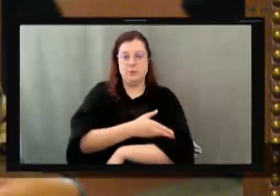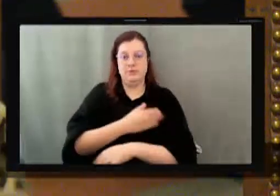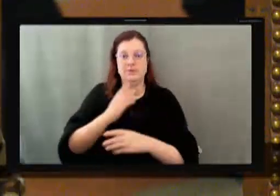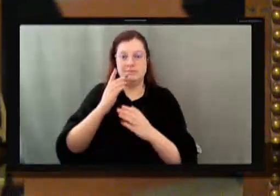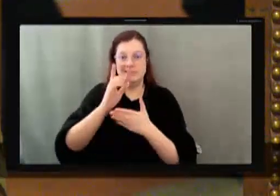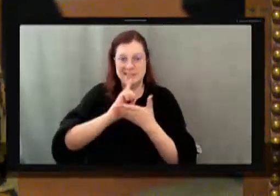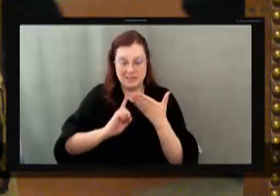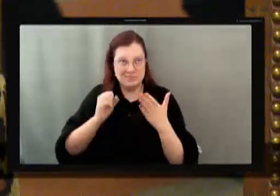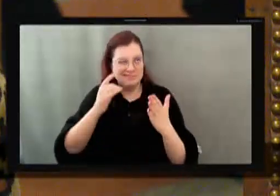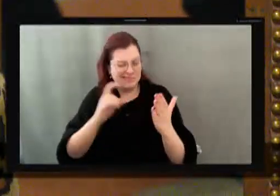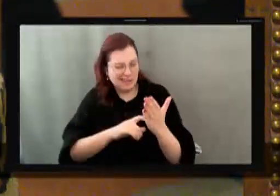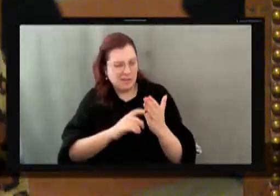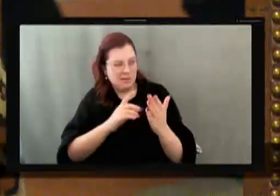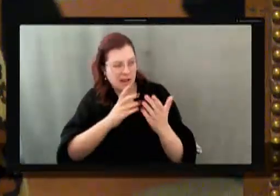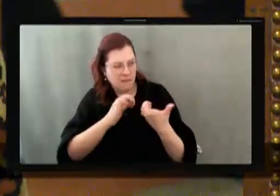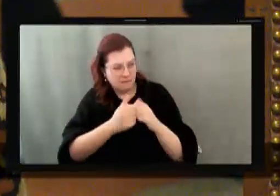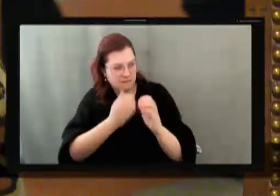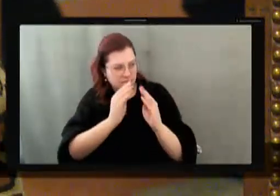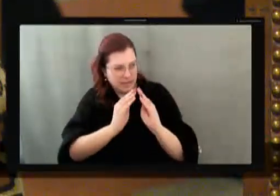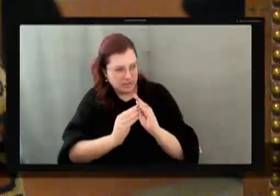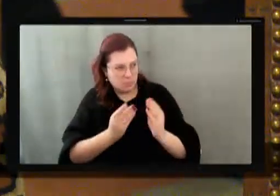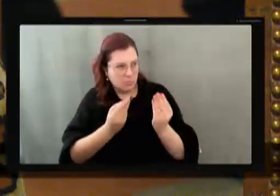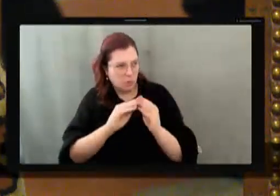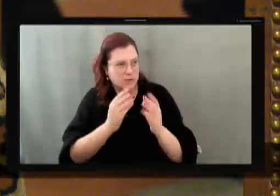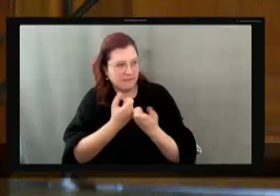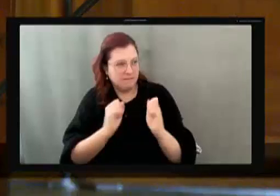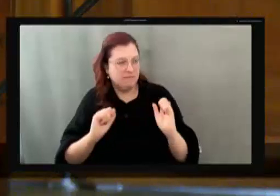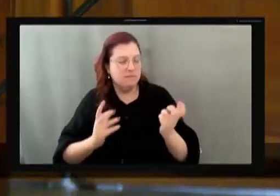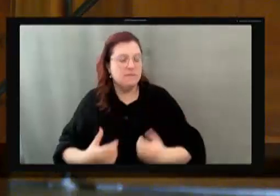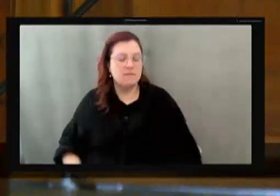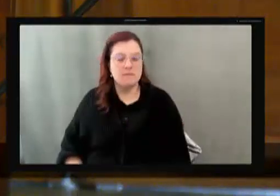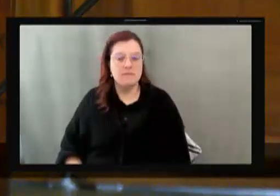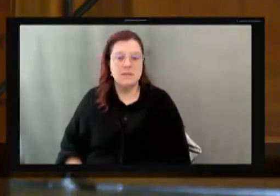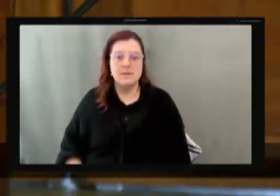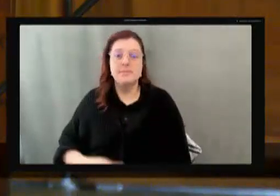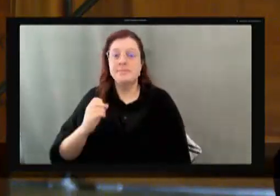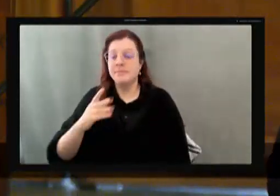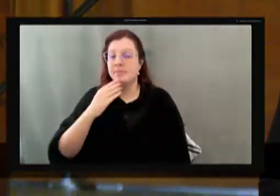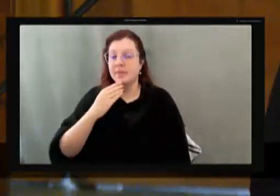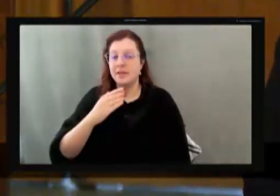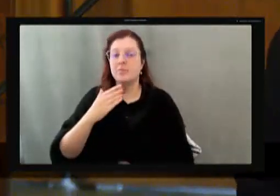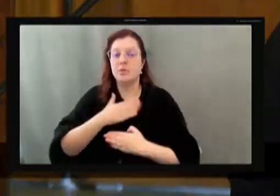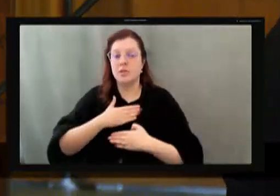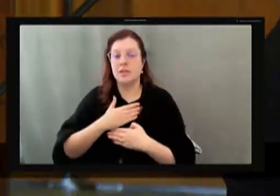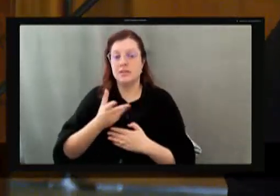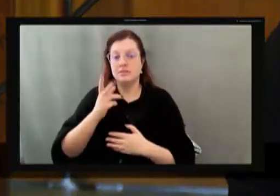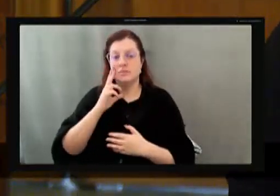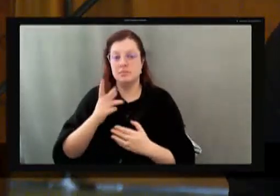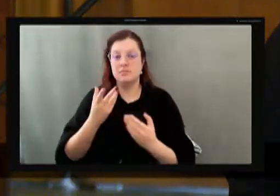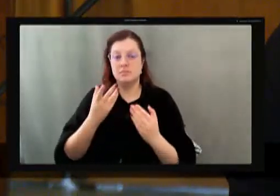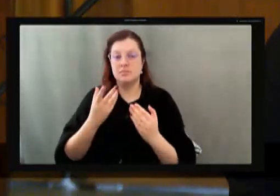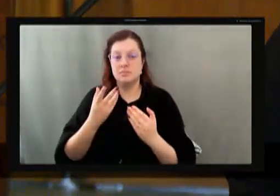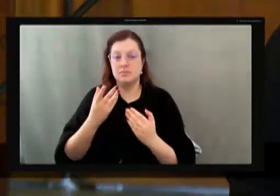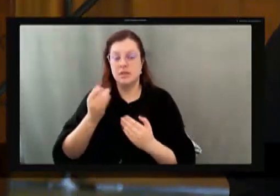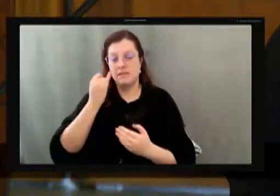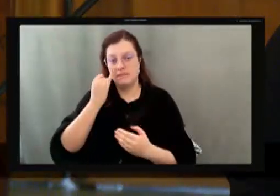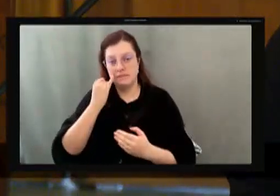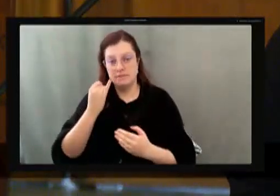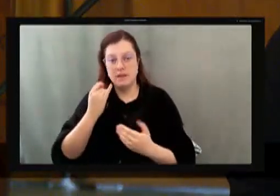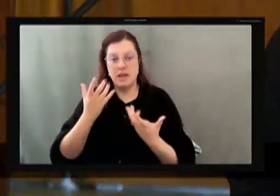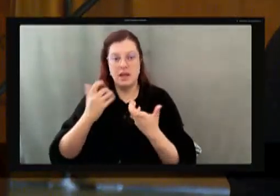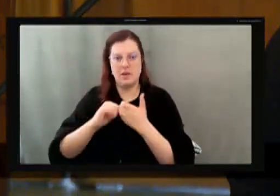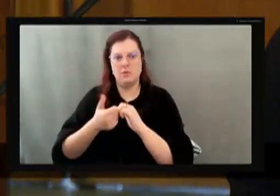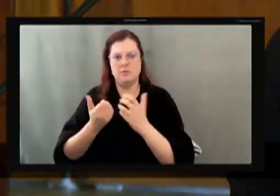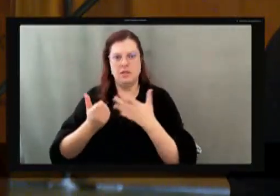identify what the right fixes are to make them safer. Great, great. Thank you, I appreciate it. And I look forward to hearing whether or not, you know, how the rankings are